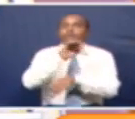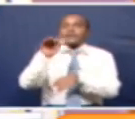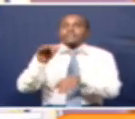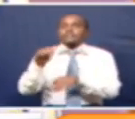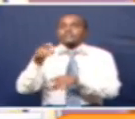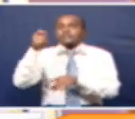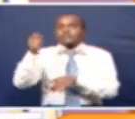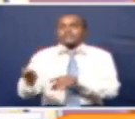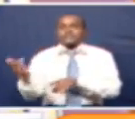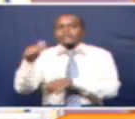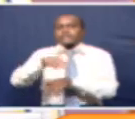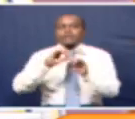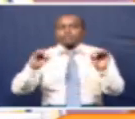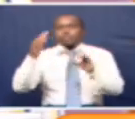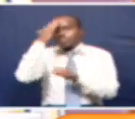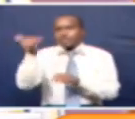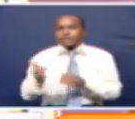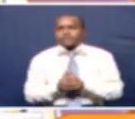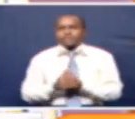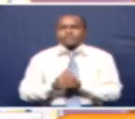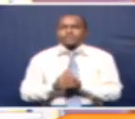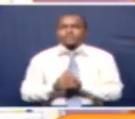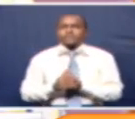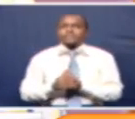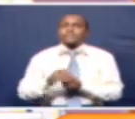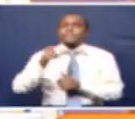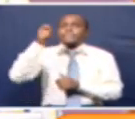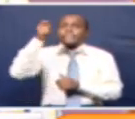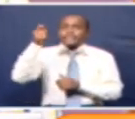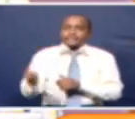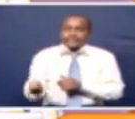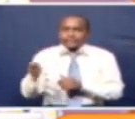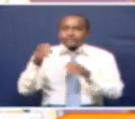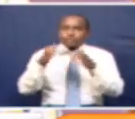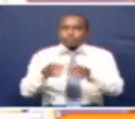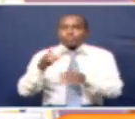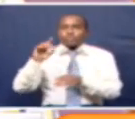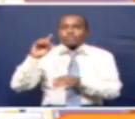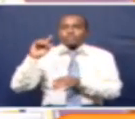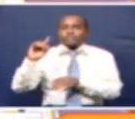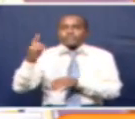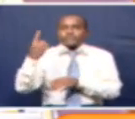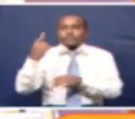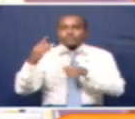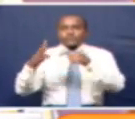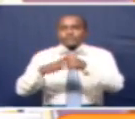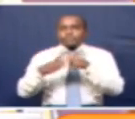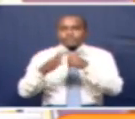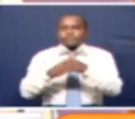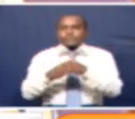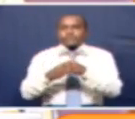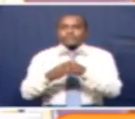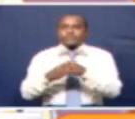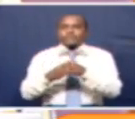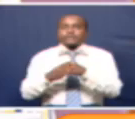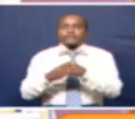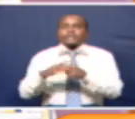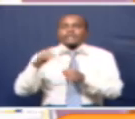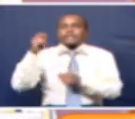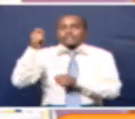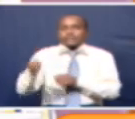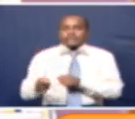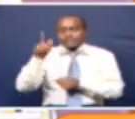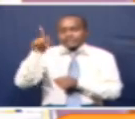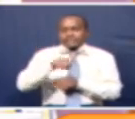judges did not come. But in that the judges on the 1st of September, the judges nullified